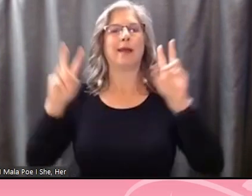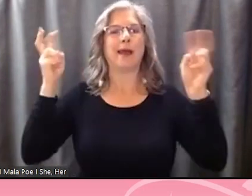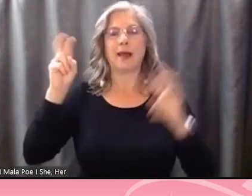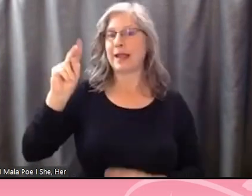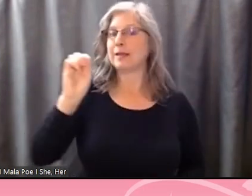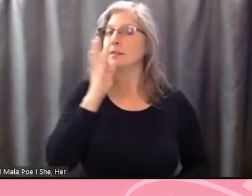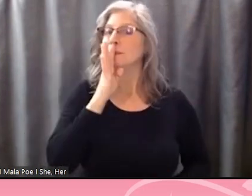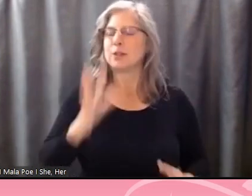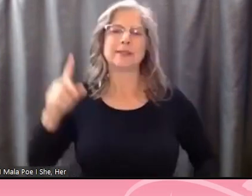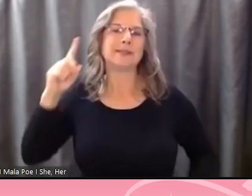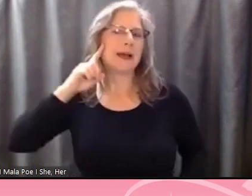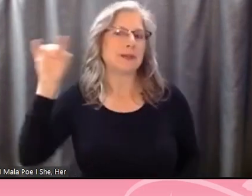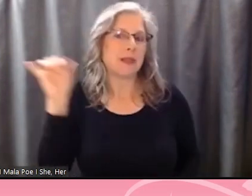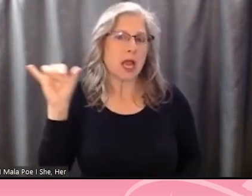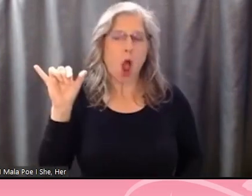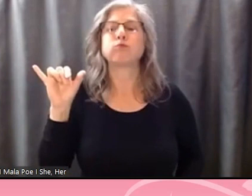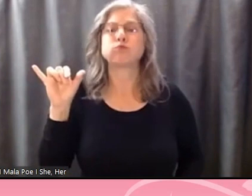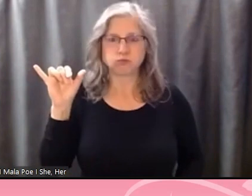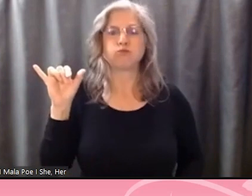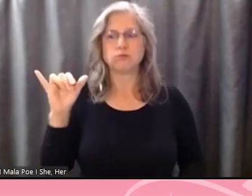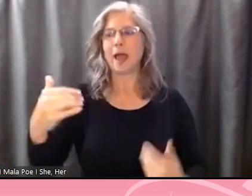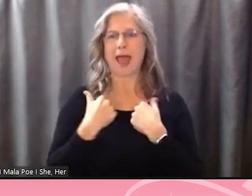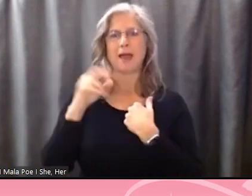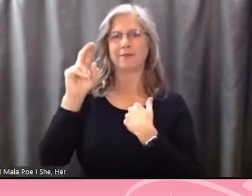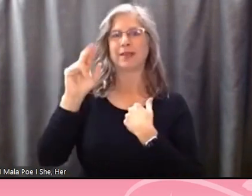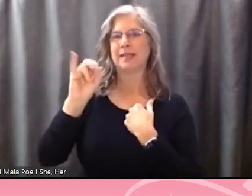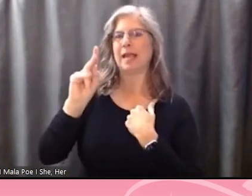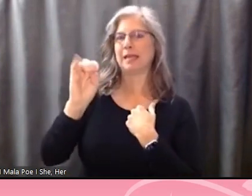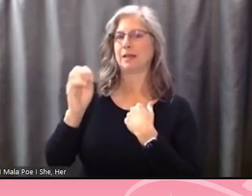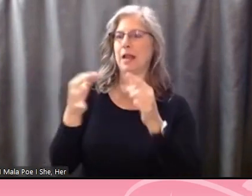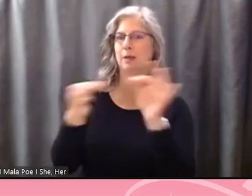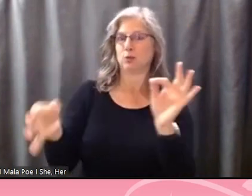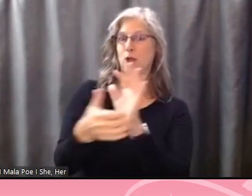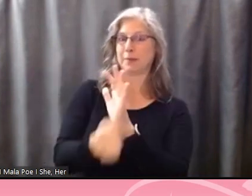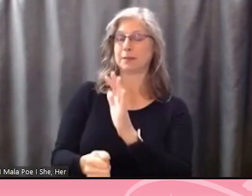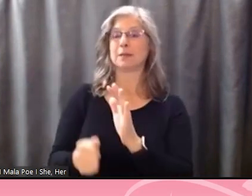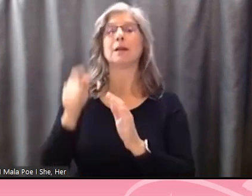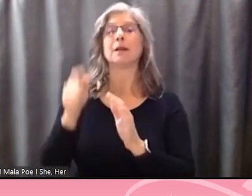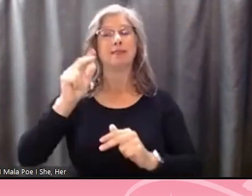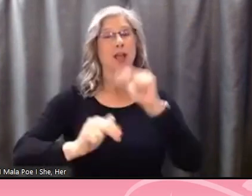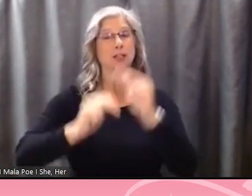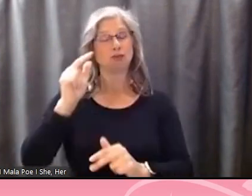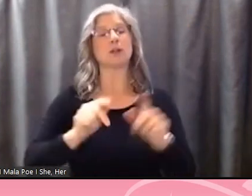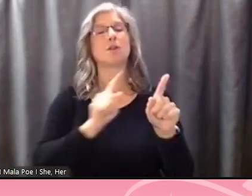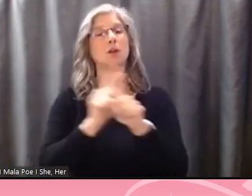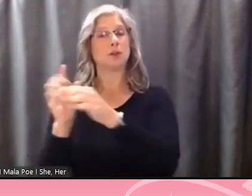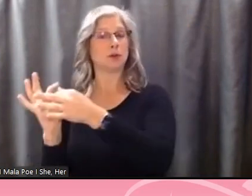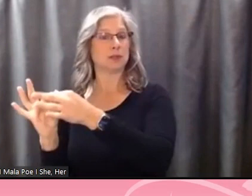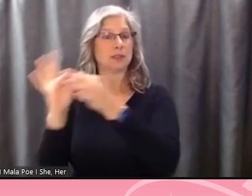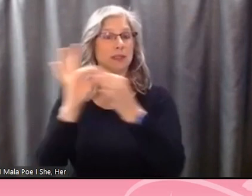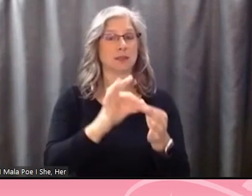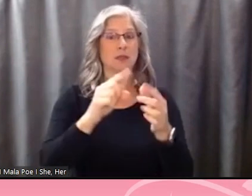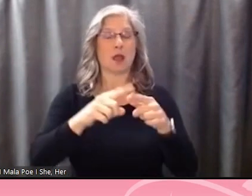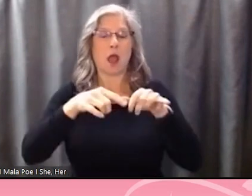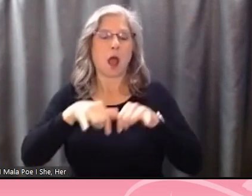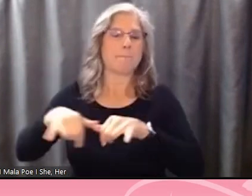speaker sounds like, then there is innate language competence. The construct is also tied to a homogeneous